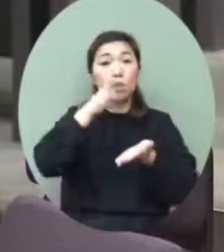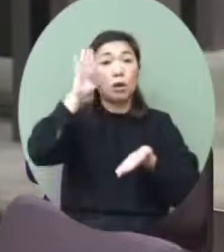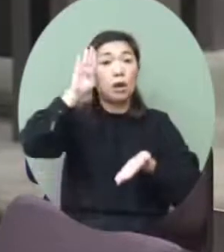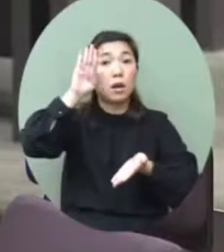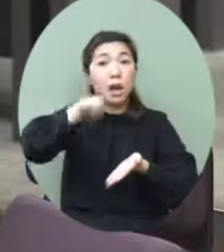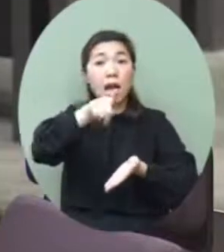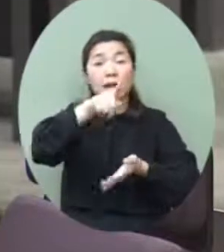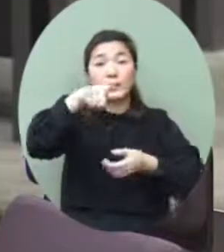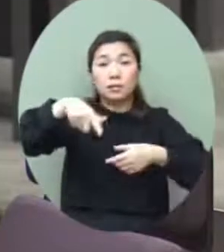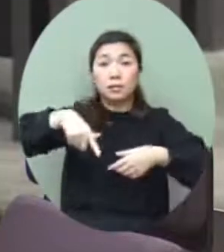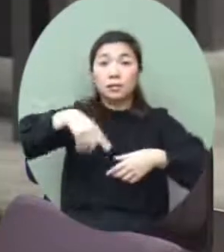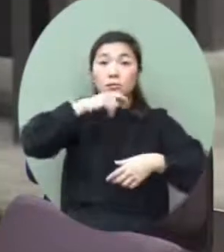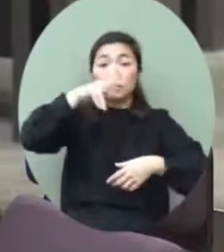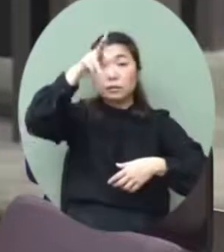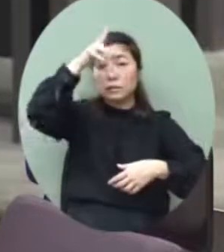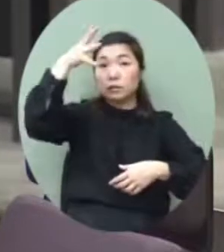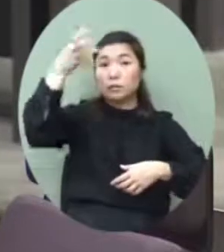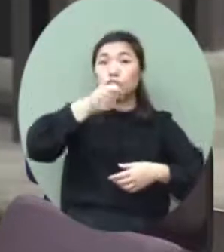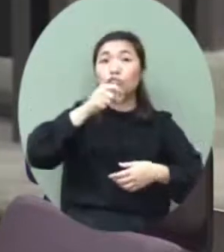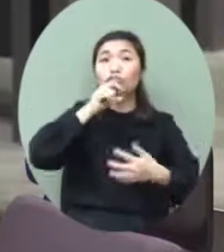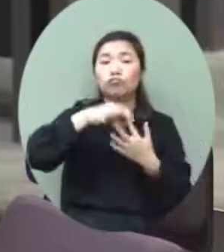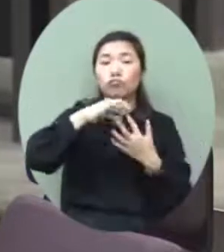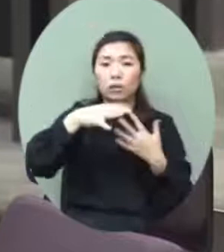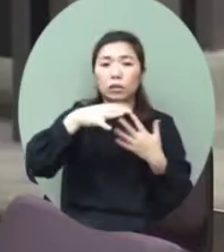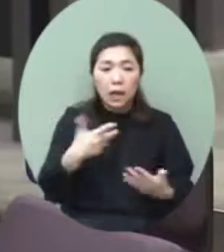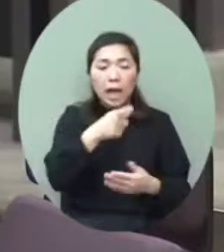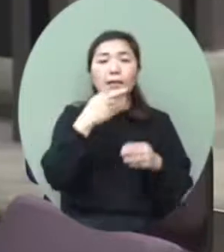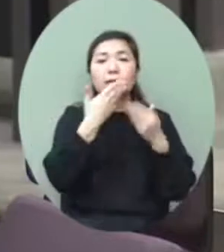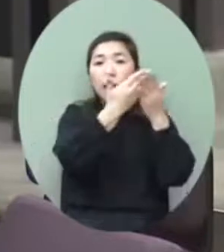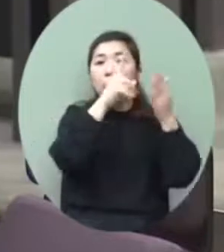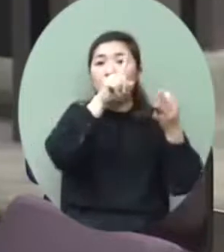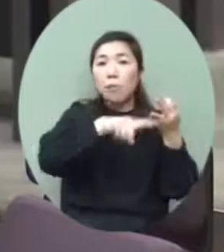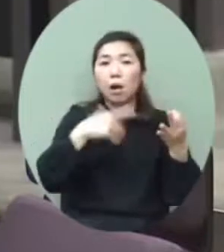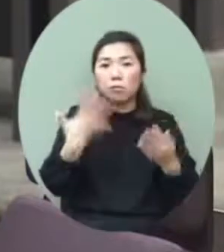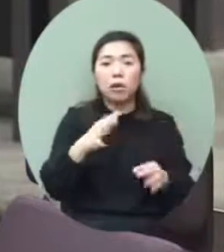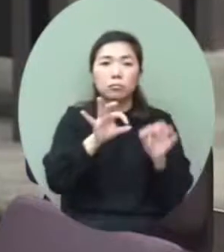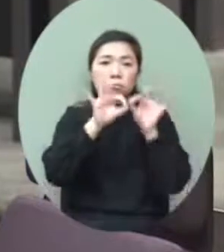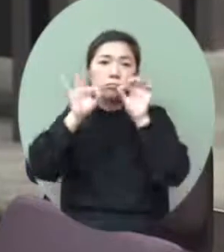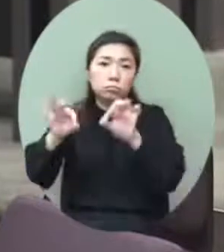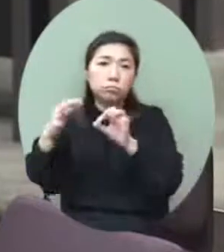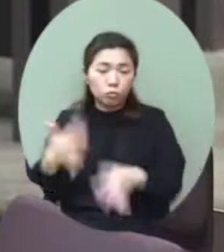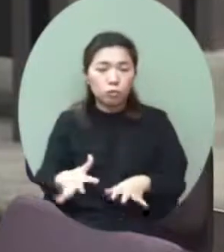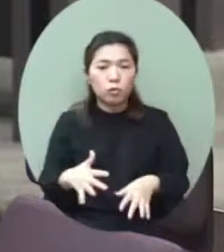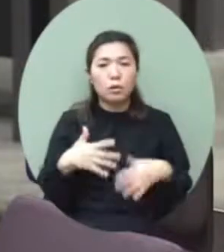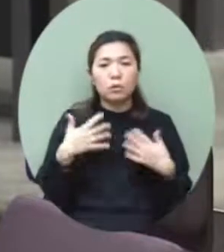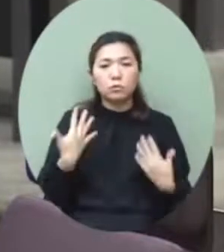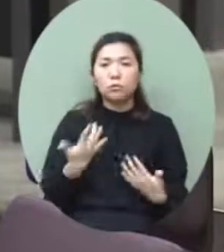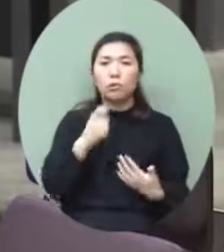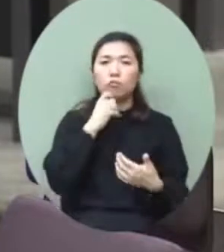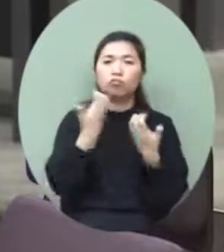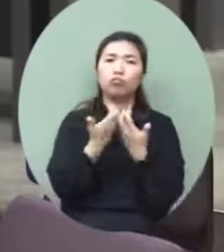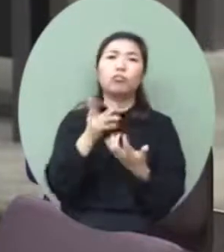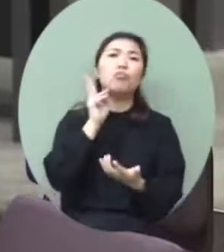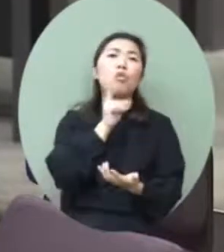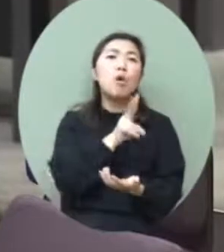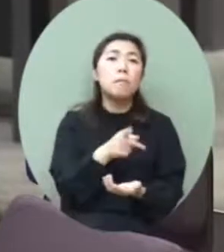Would this be a reason to further postpone the chief executive election? The